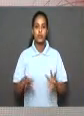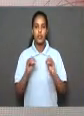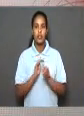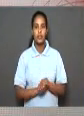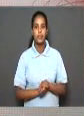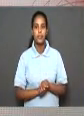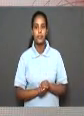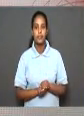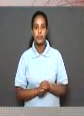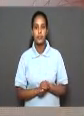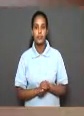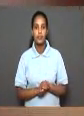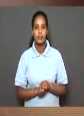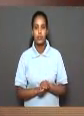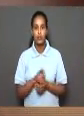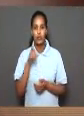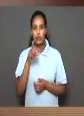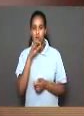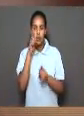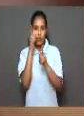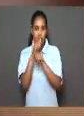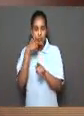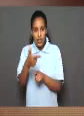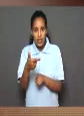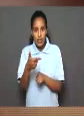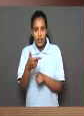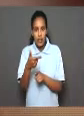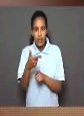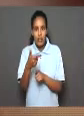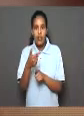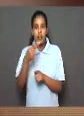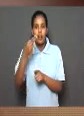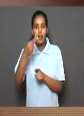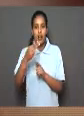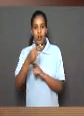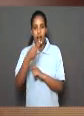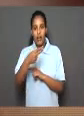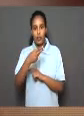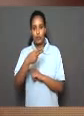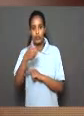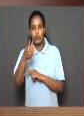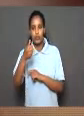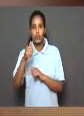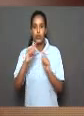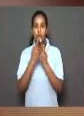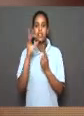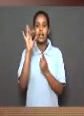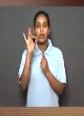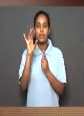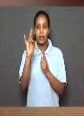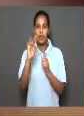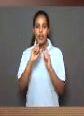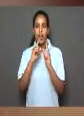Welcome back, students. You were correct to say that the halogens, group 7